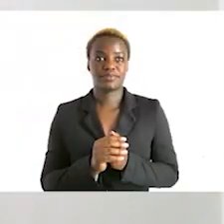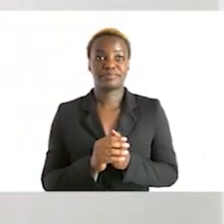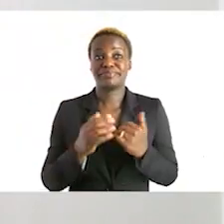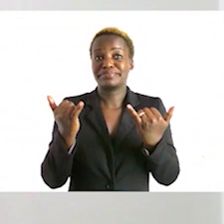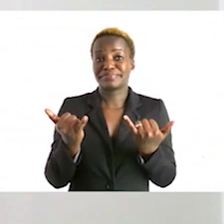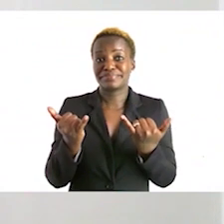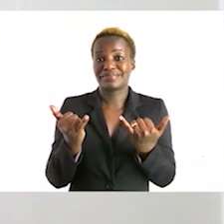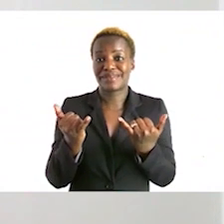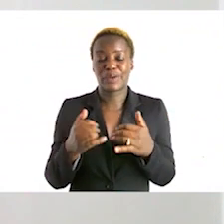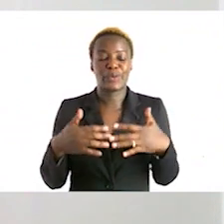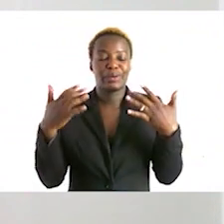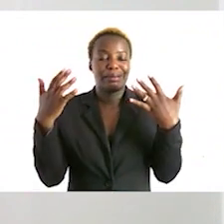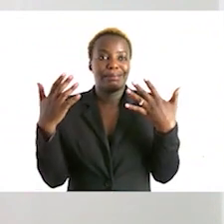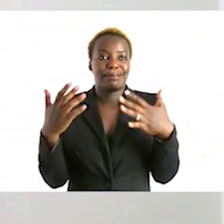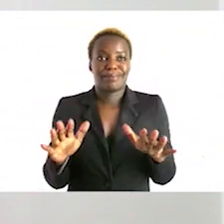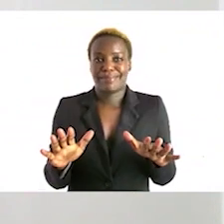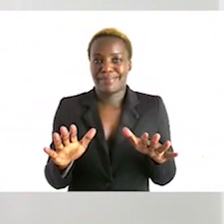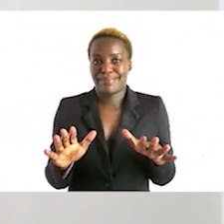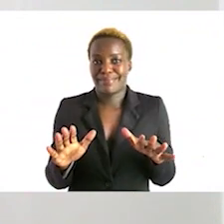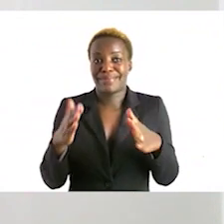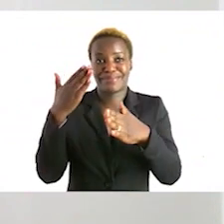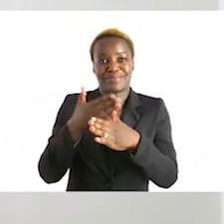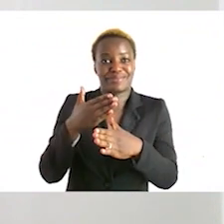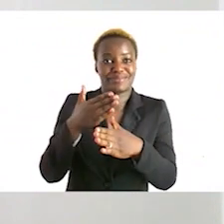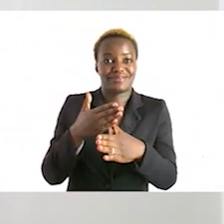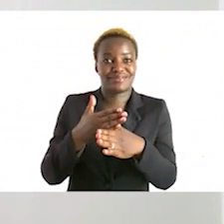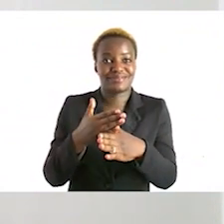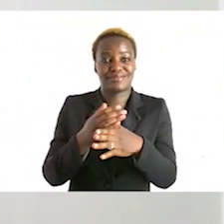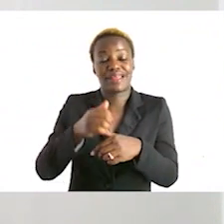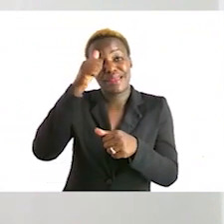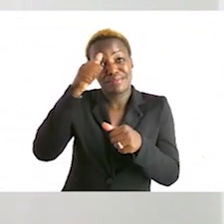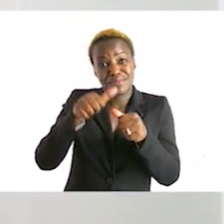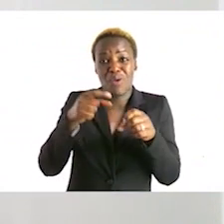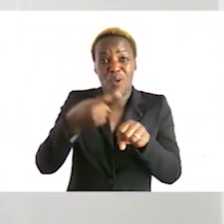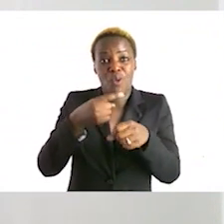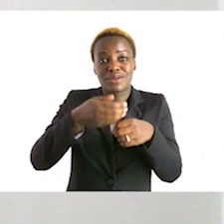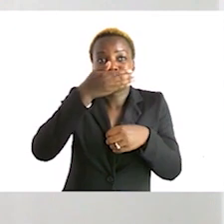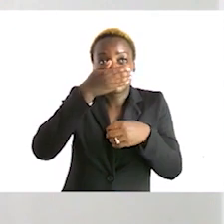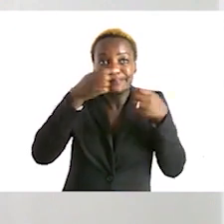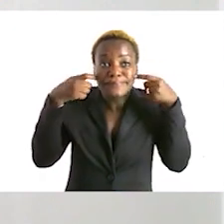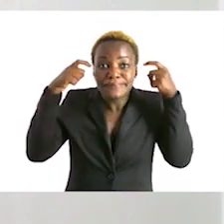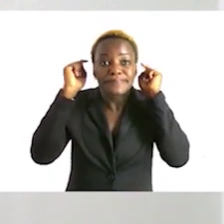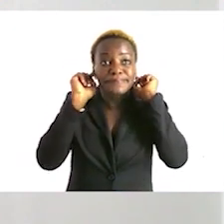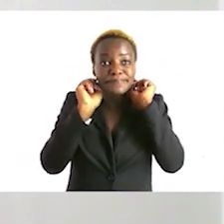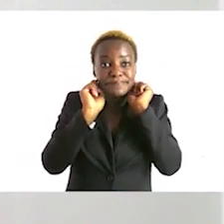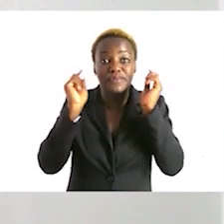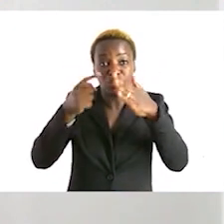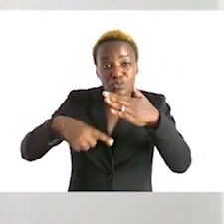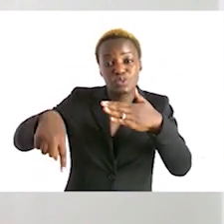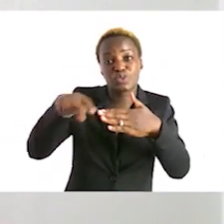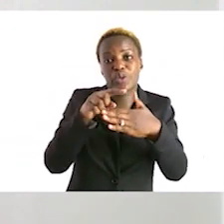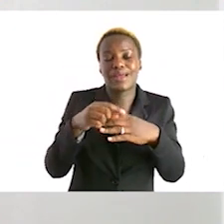Now we have come to the end of our lesson. Remember to always wear your mask whenever you need to go outside and always